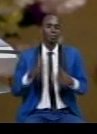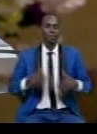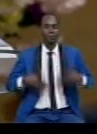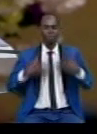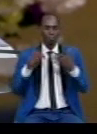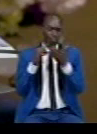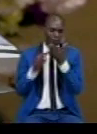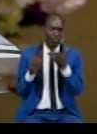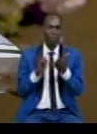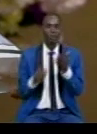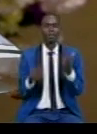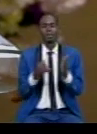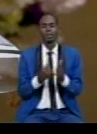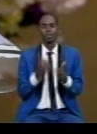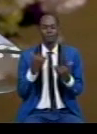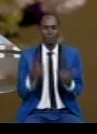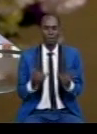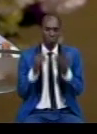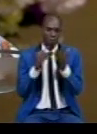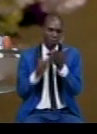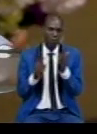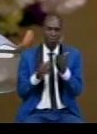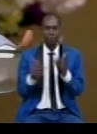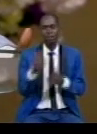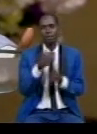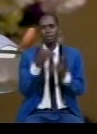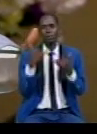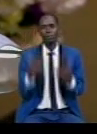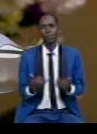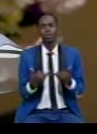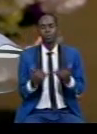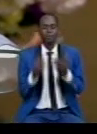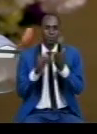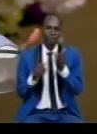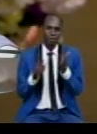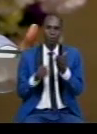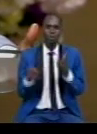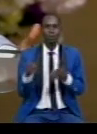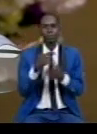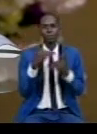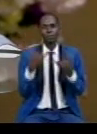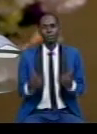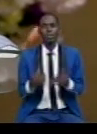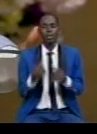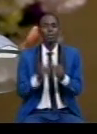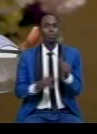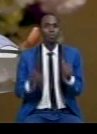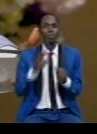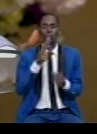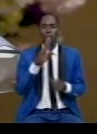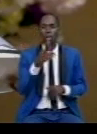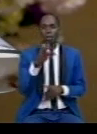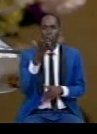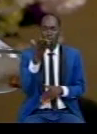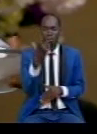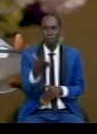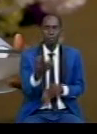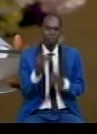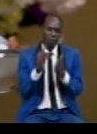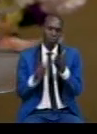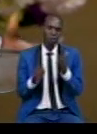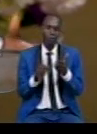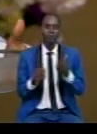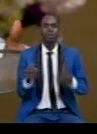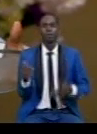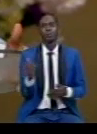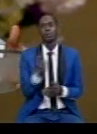up, check it up, check it up. Why are you running away? Why are you hustling and, hurrying